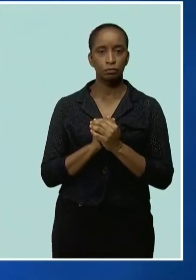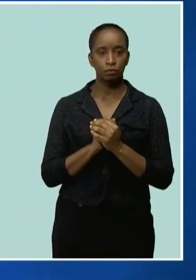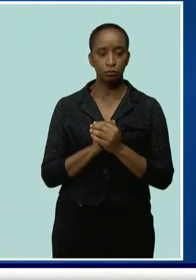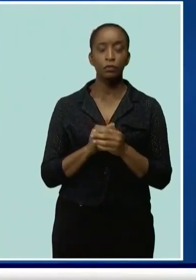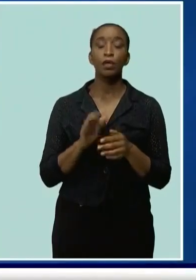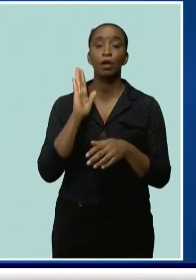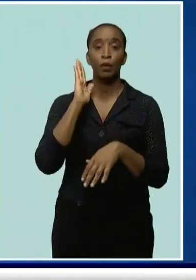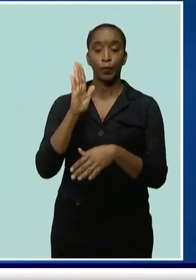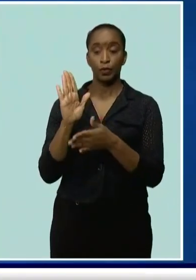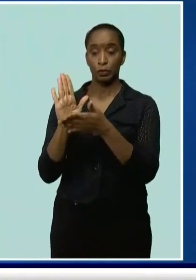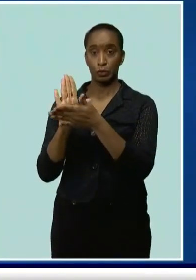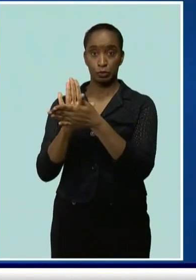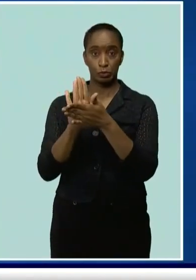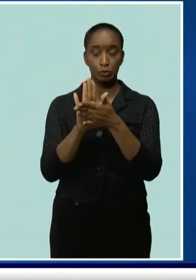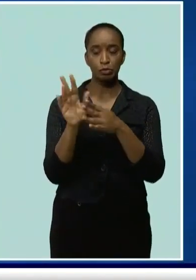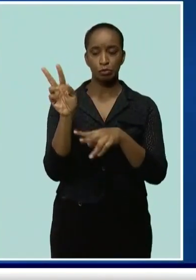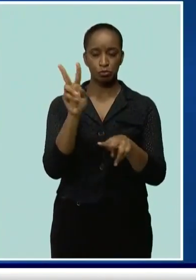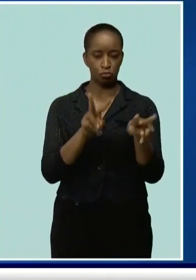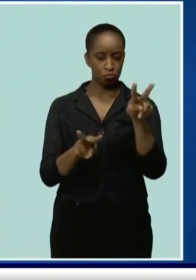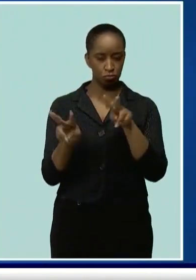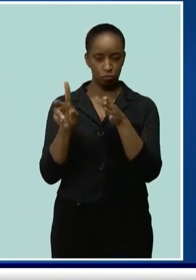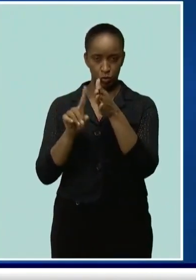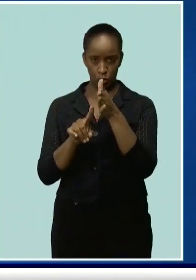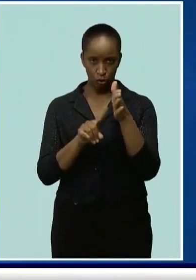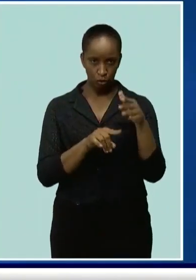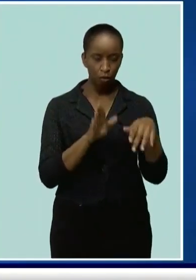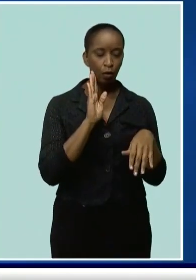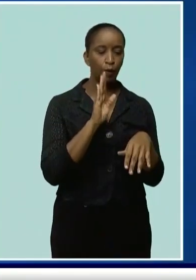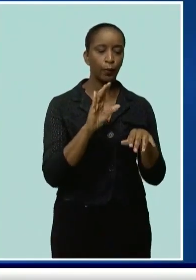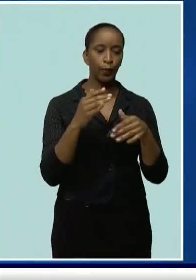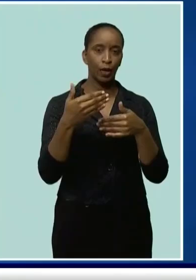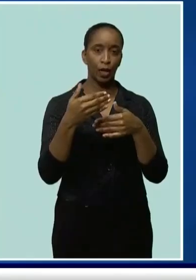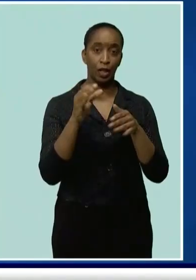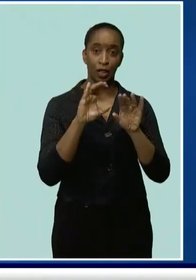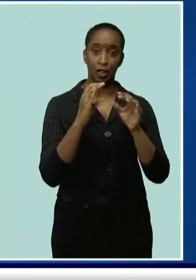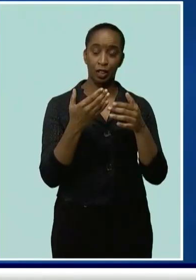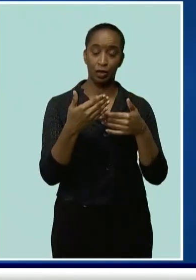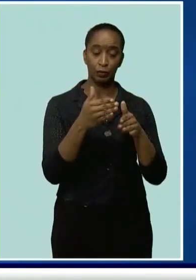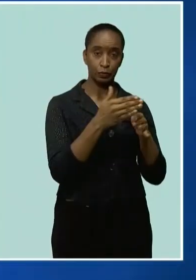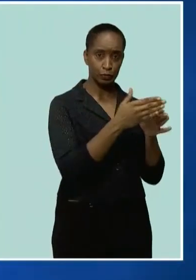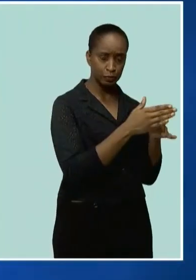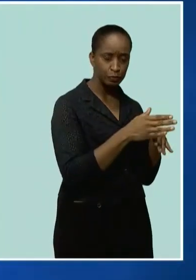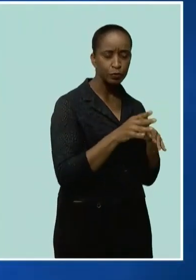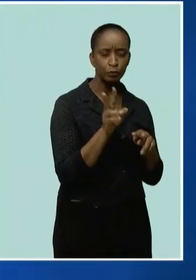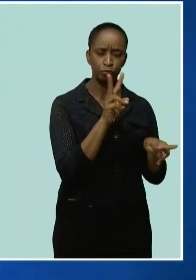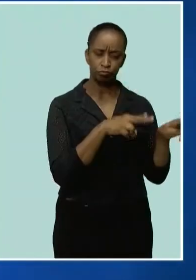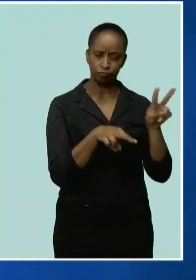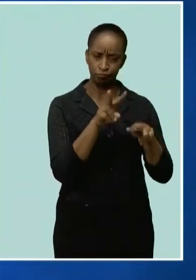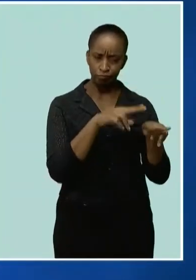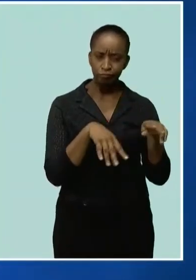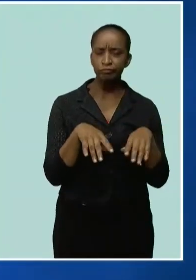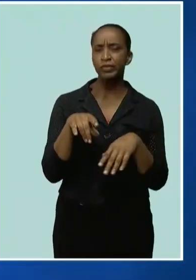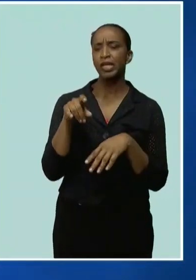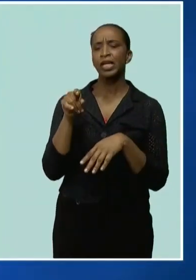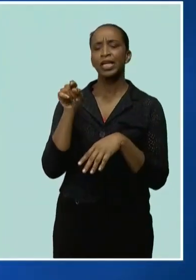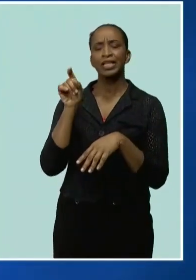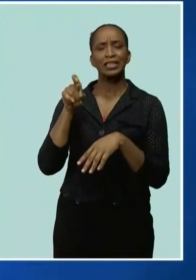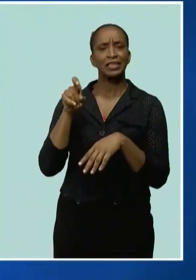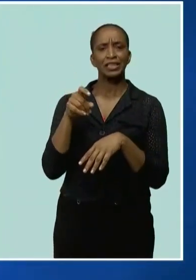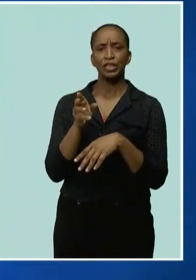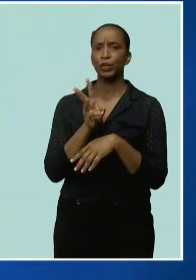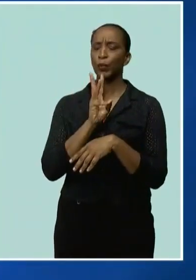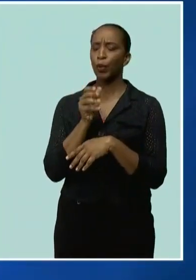and which schools will need water coolers and which schools will need fans. Dr. Archer-Bradshaw added